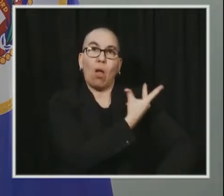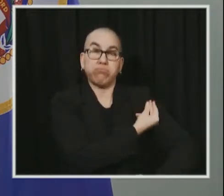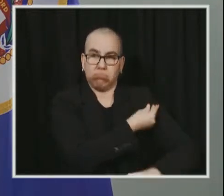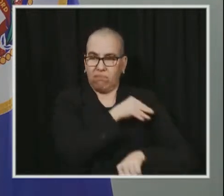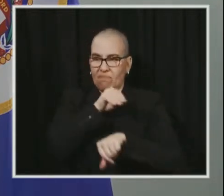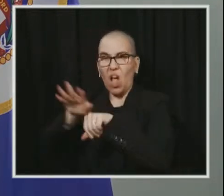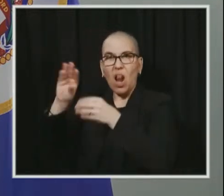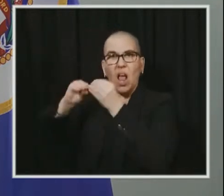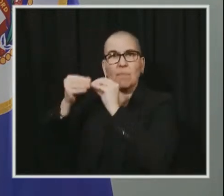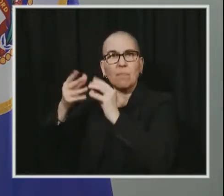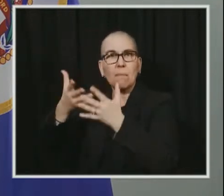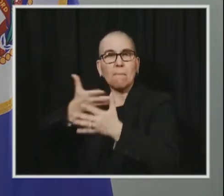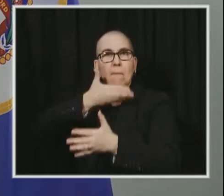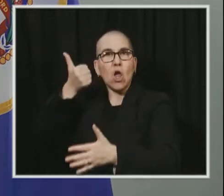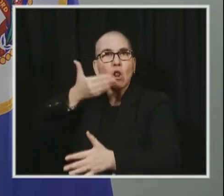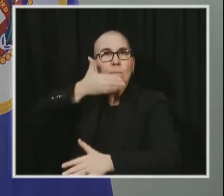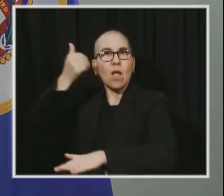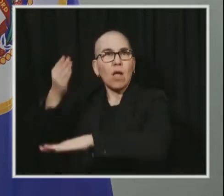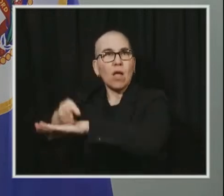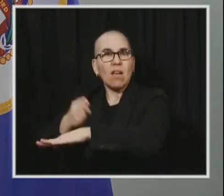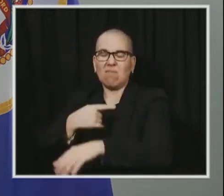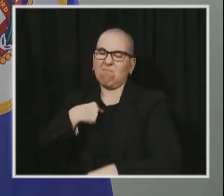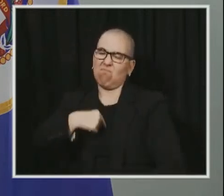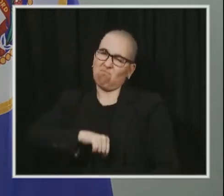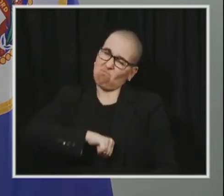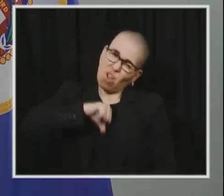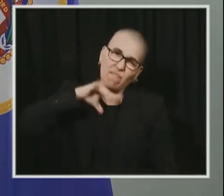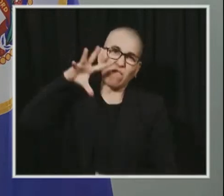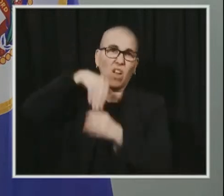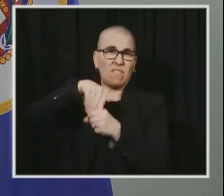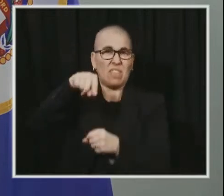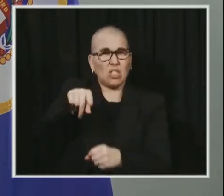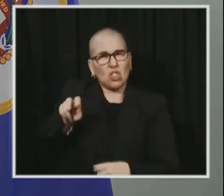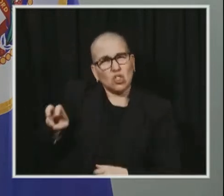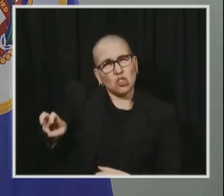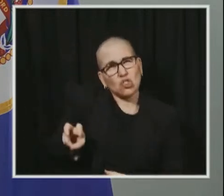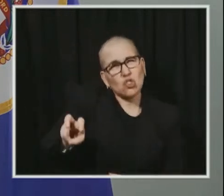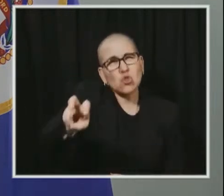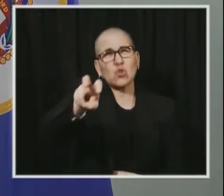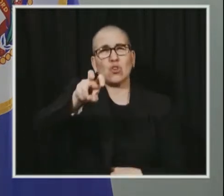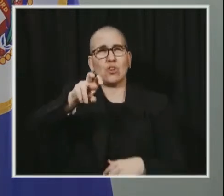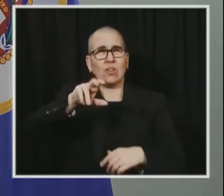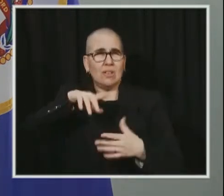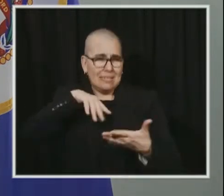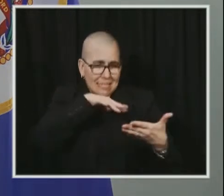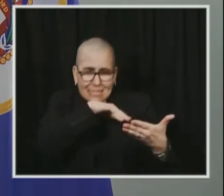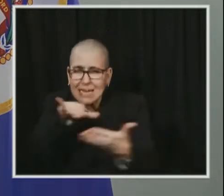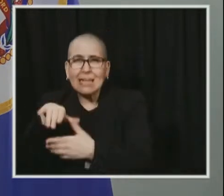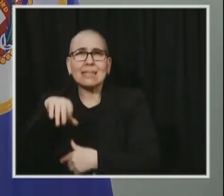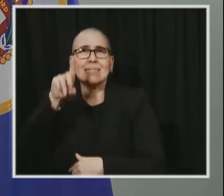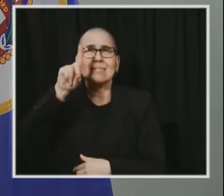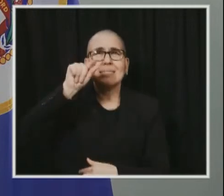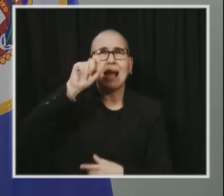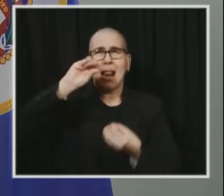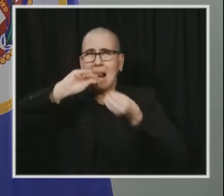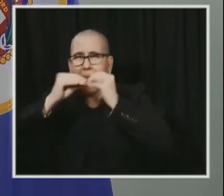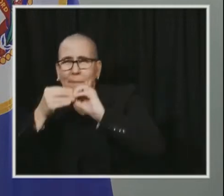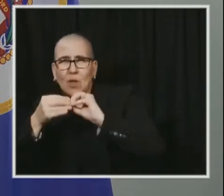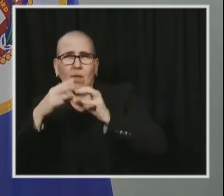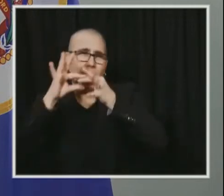coalition that has collectively looked at this information together. We've been focused on the data and the science to focus our vaccination